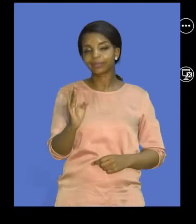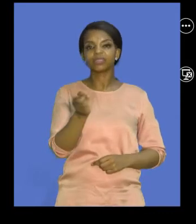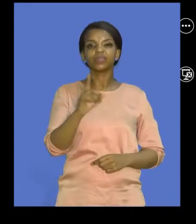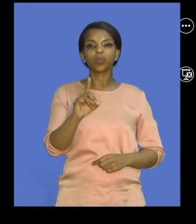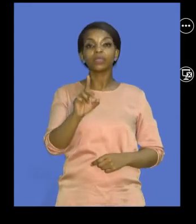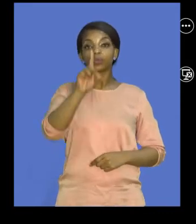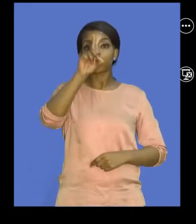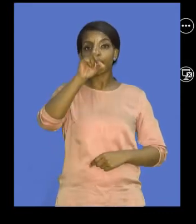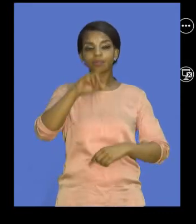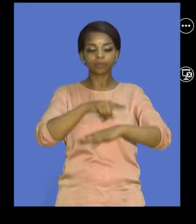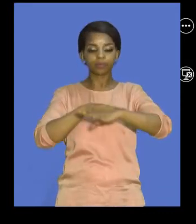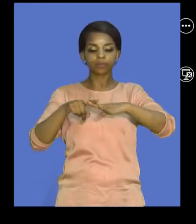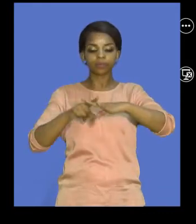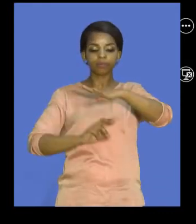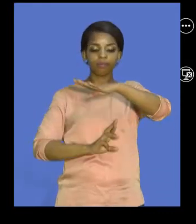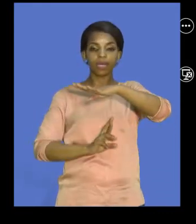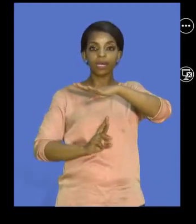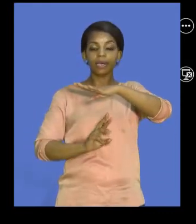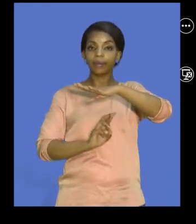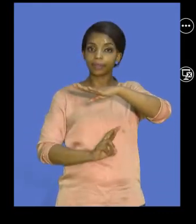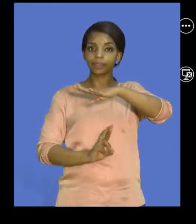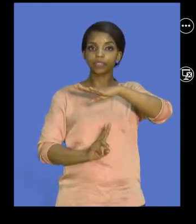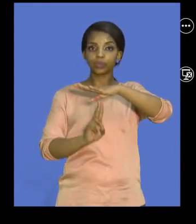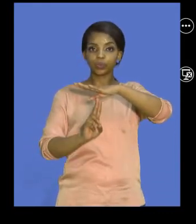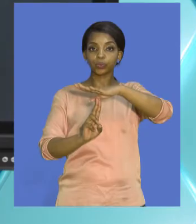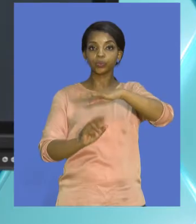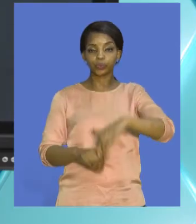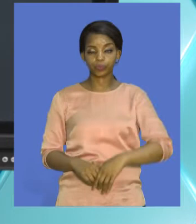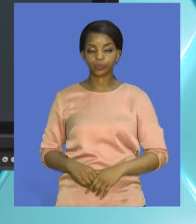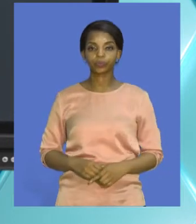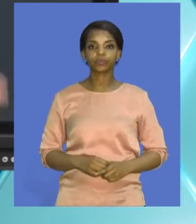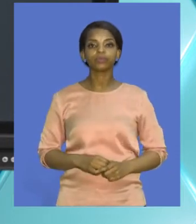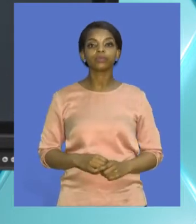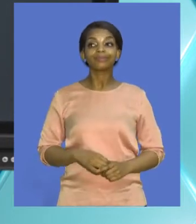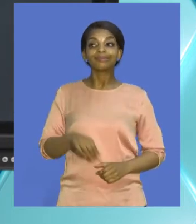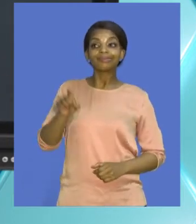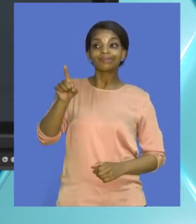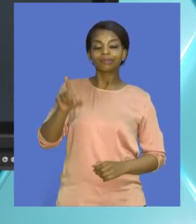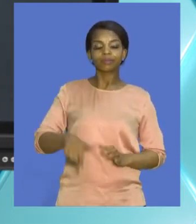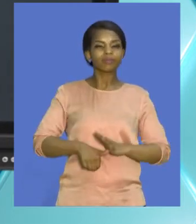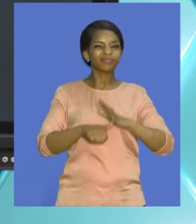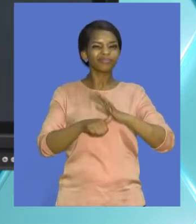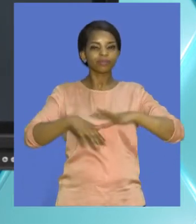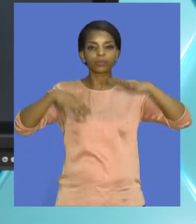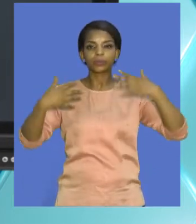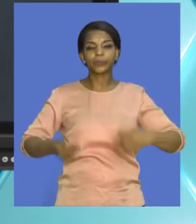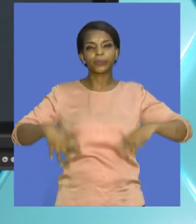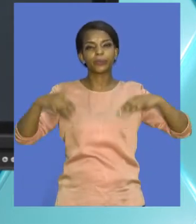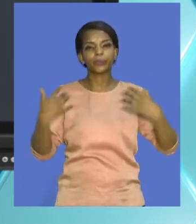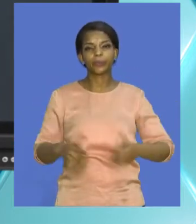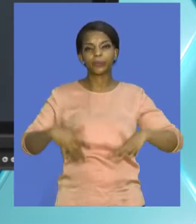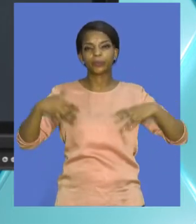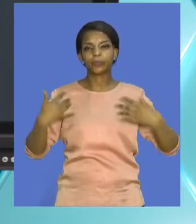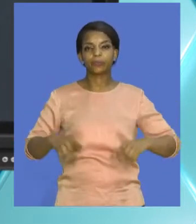distance as an example, right? Okay, now those are the key terms in as far as